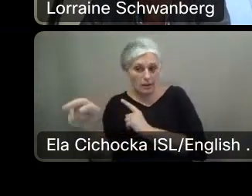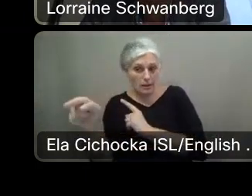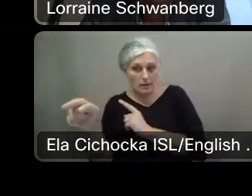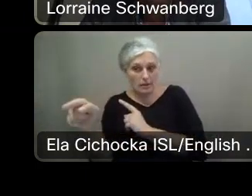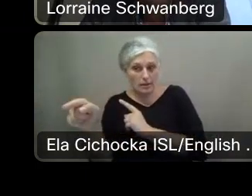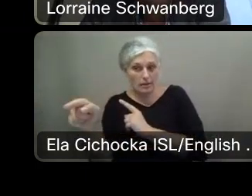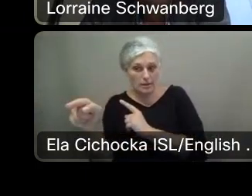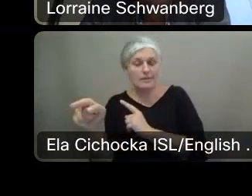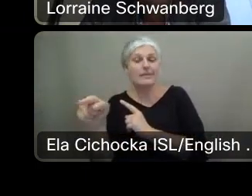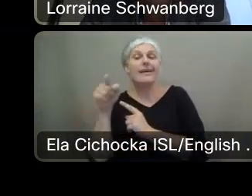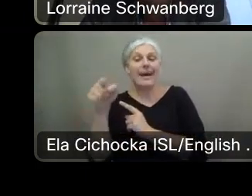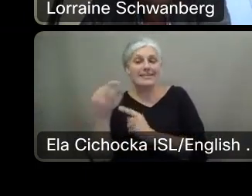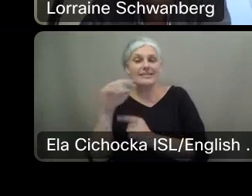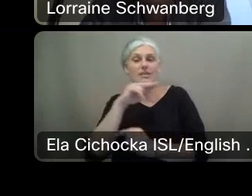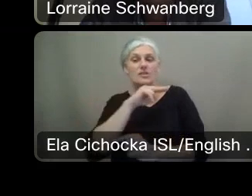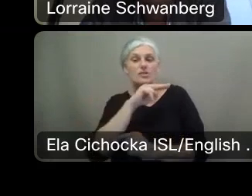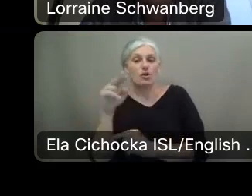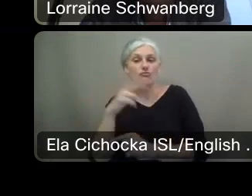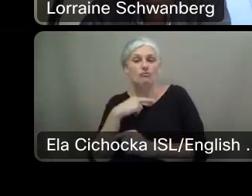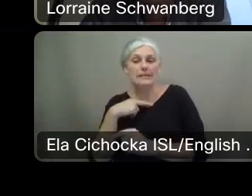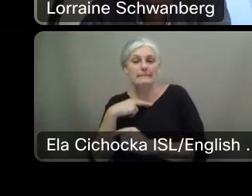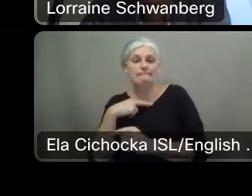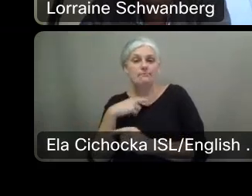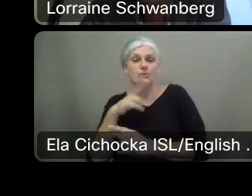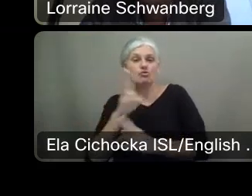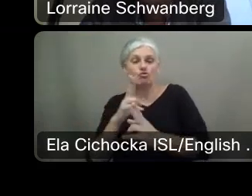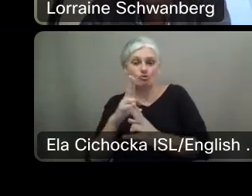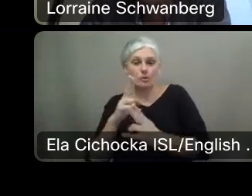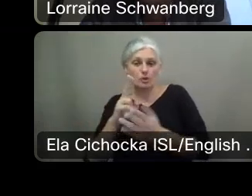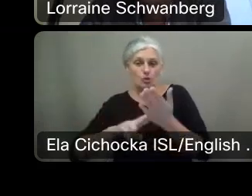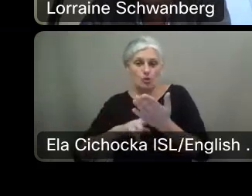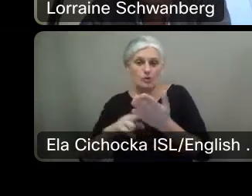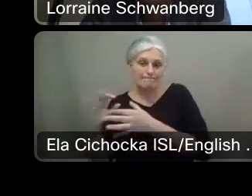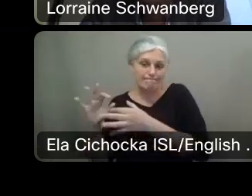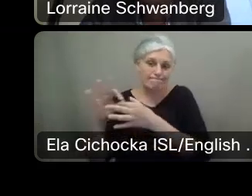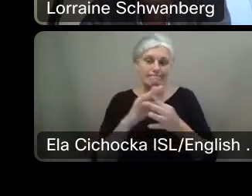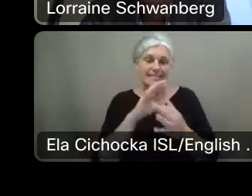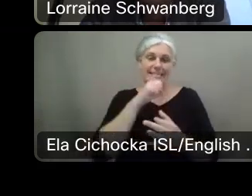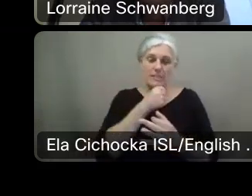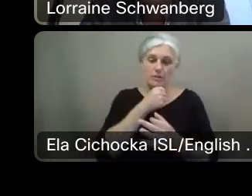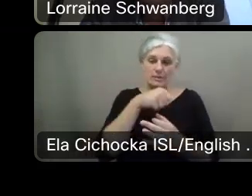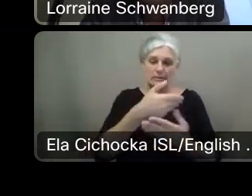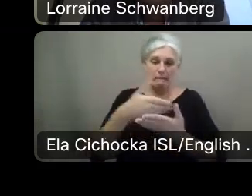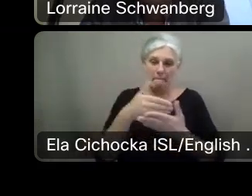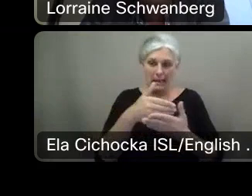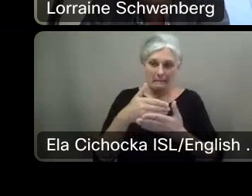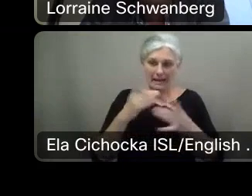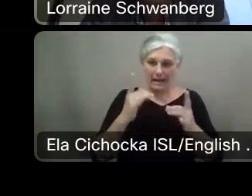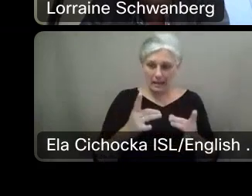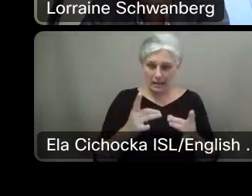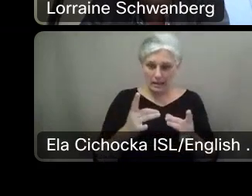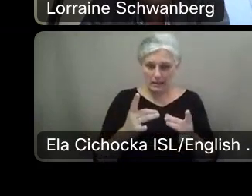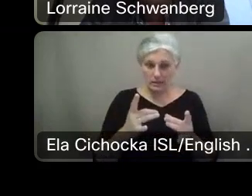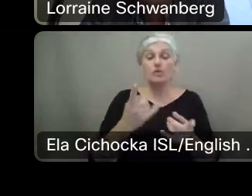the severity of the presenting condition. So that's an important distinction to make. So